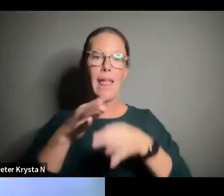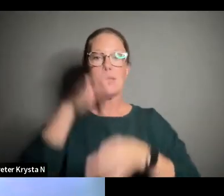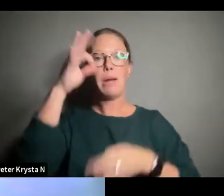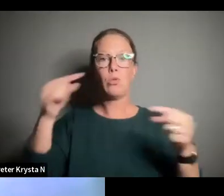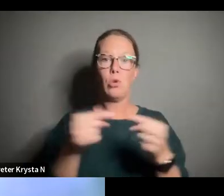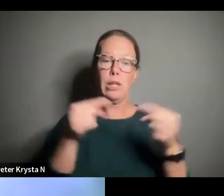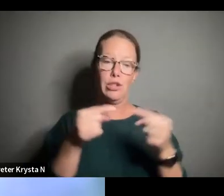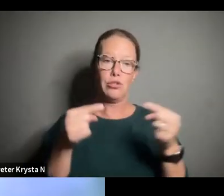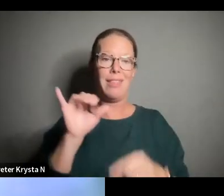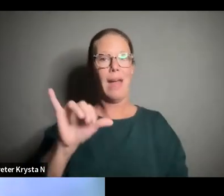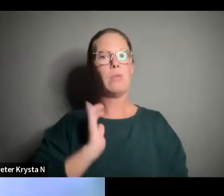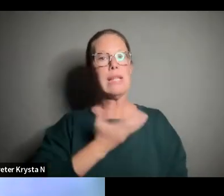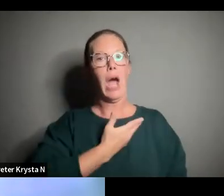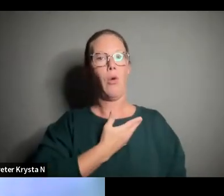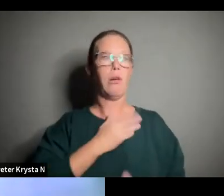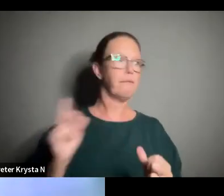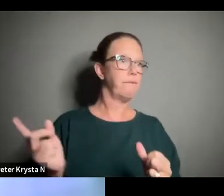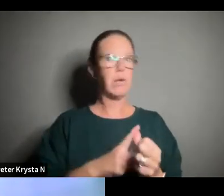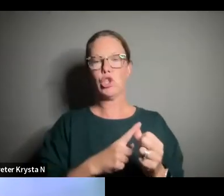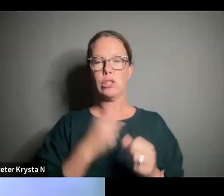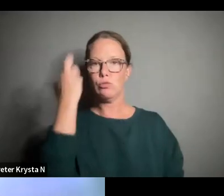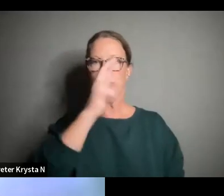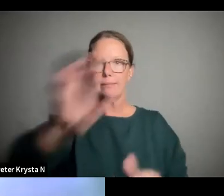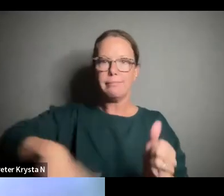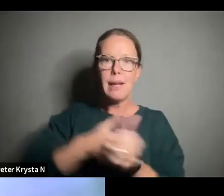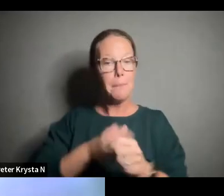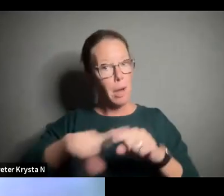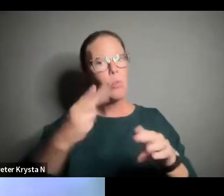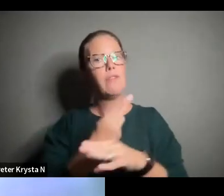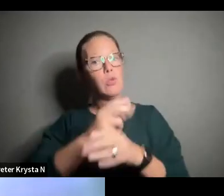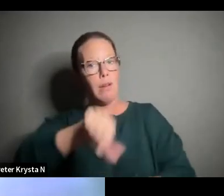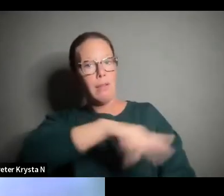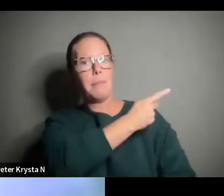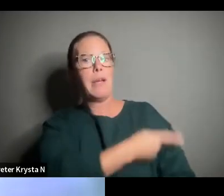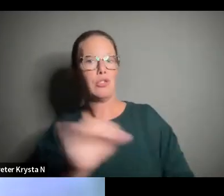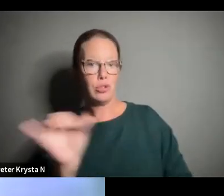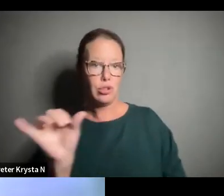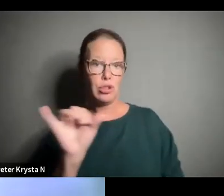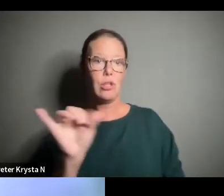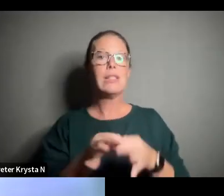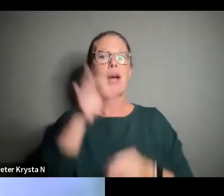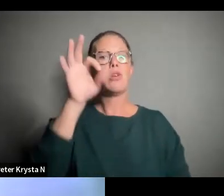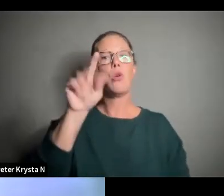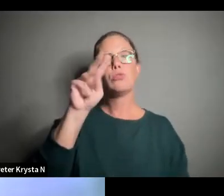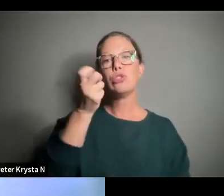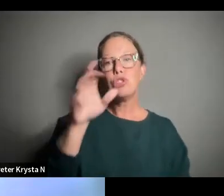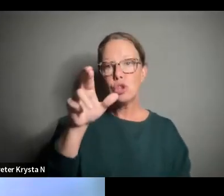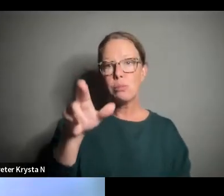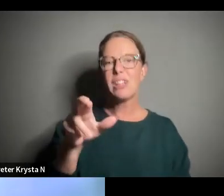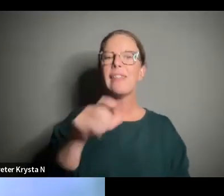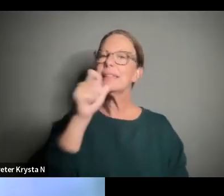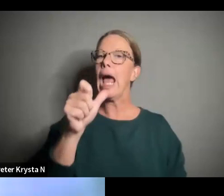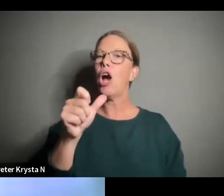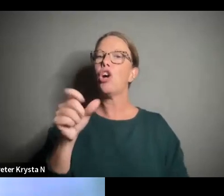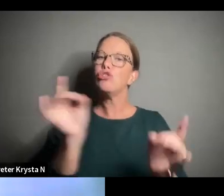was our initial kind of indication for this, but we've used it in other patients. And I think the spinal cord tumors, which is not a traumatic spinal